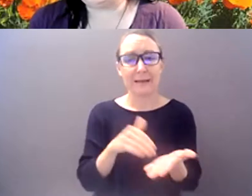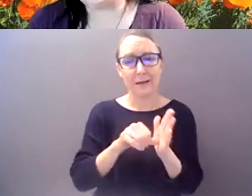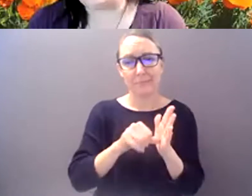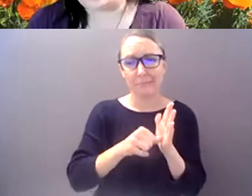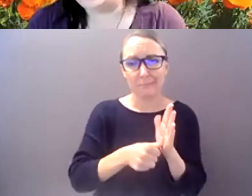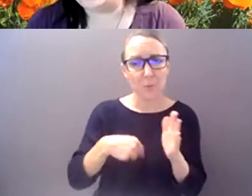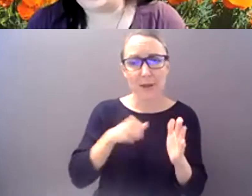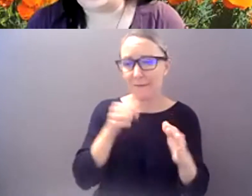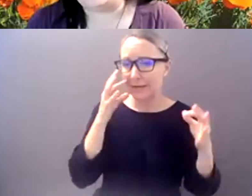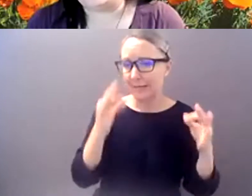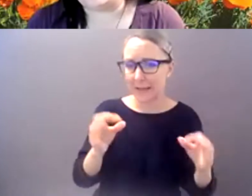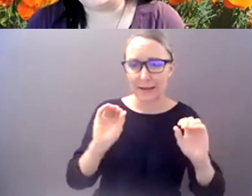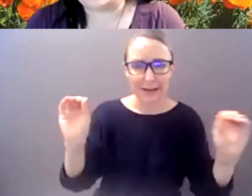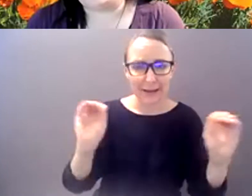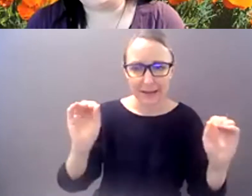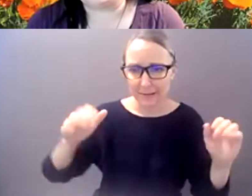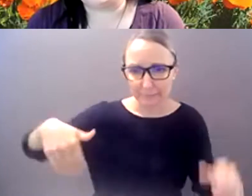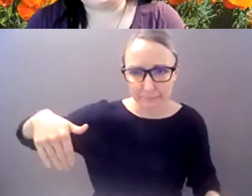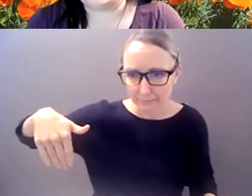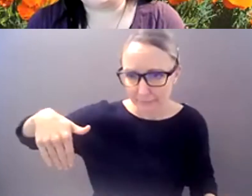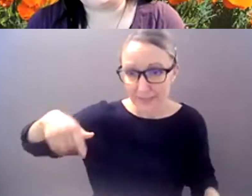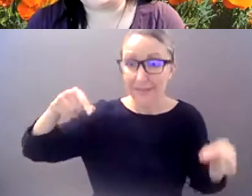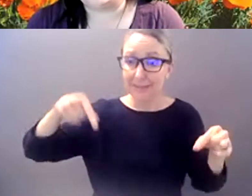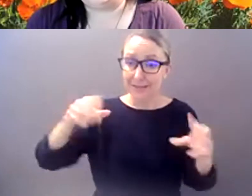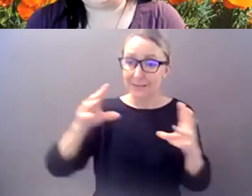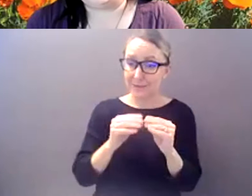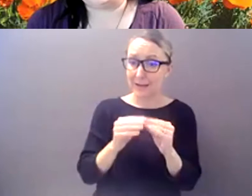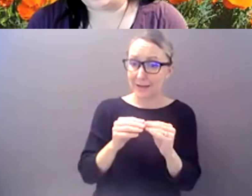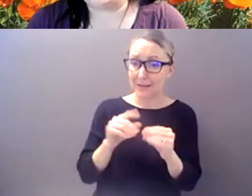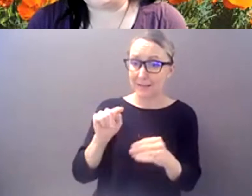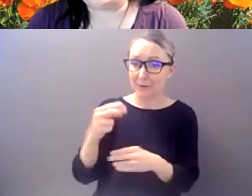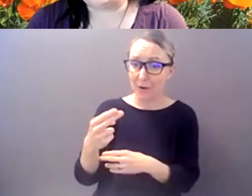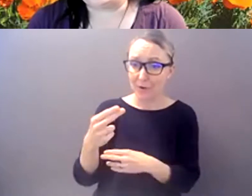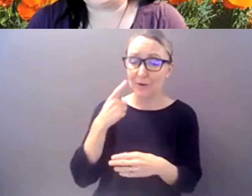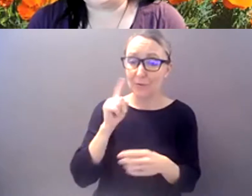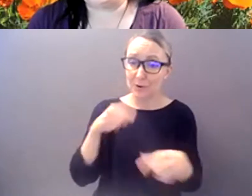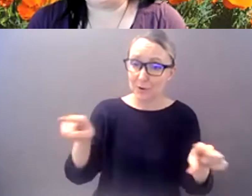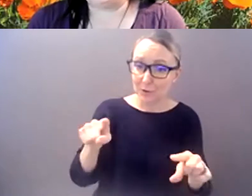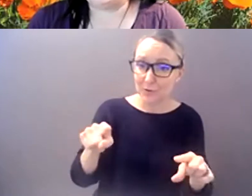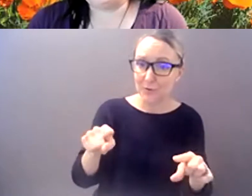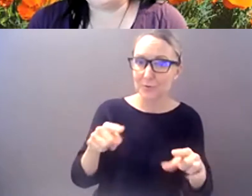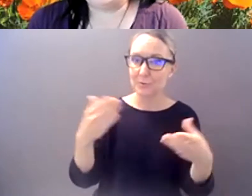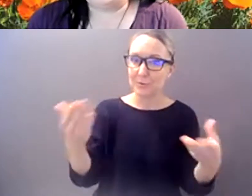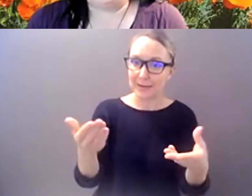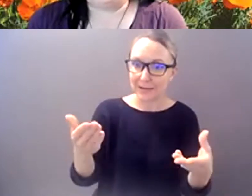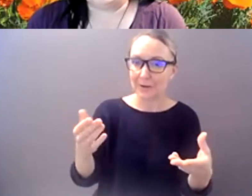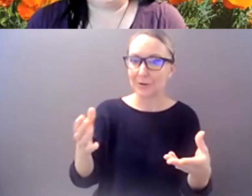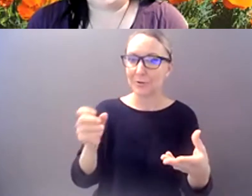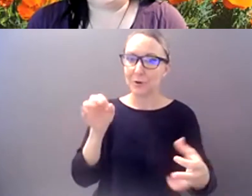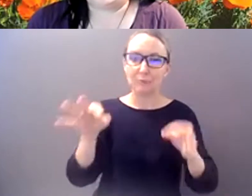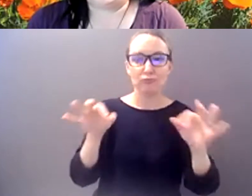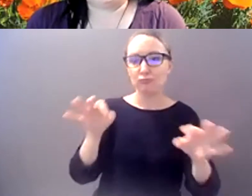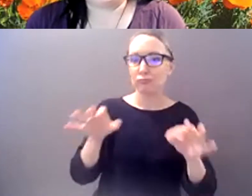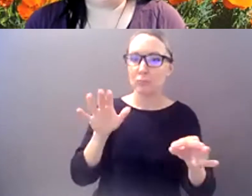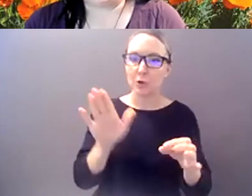no decisions made. These town halls are really meant to be engagement opportunities so that we can hear from everyone. And we